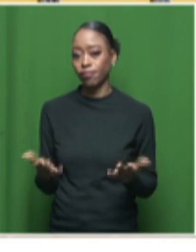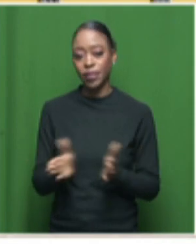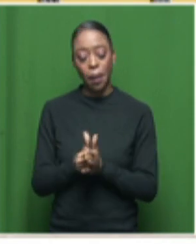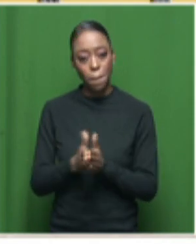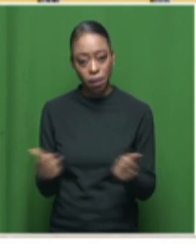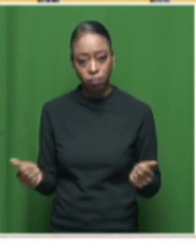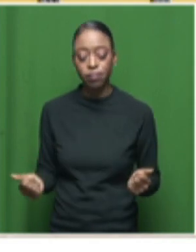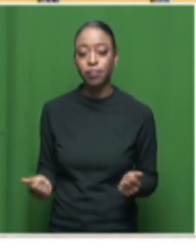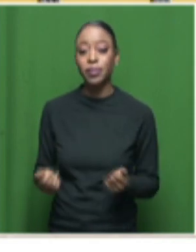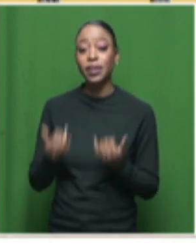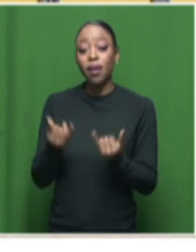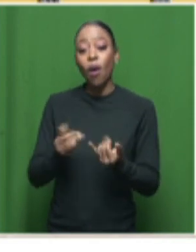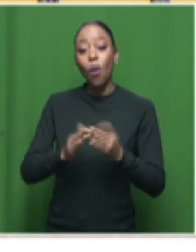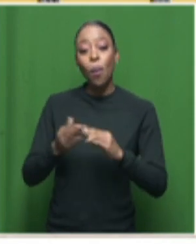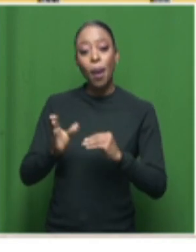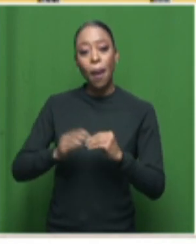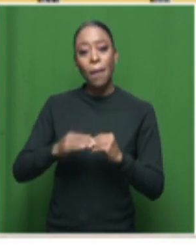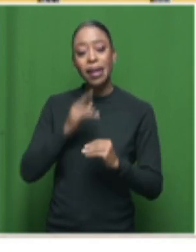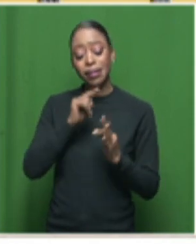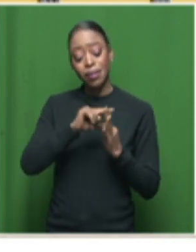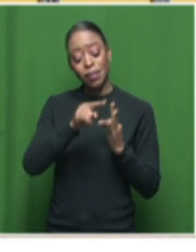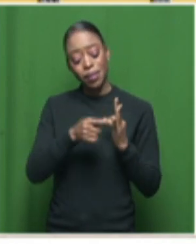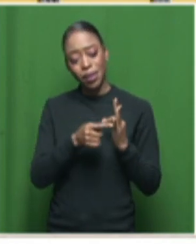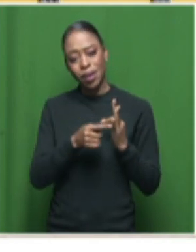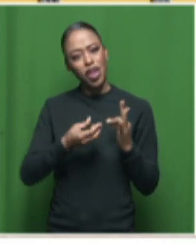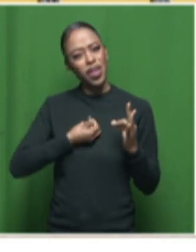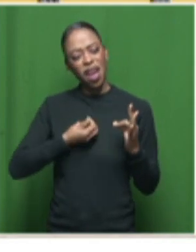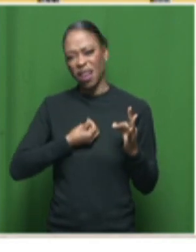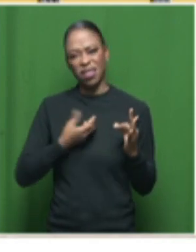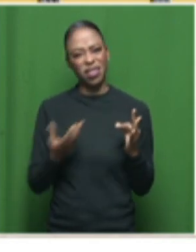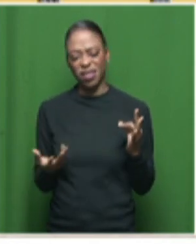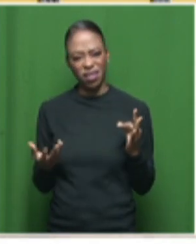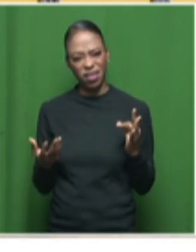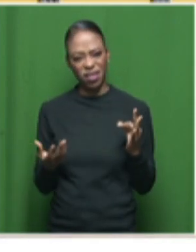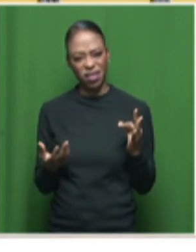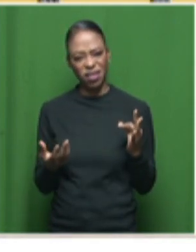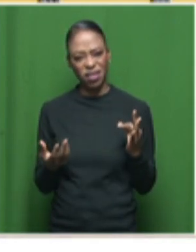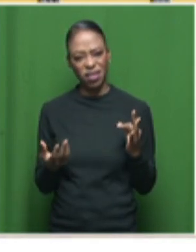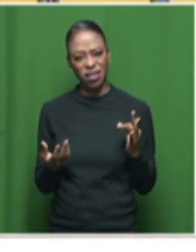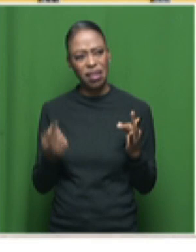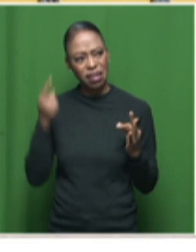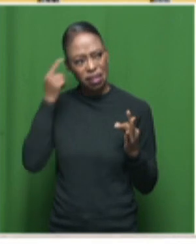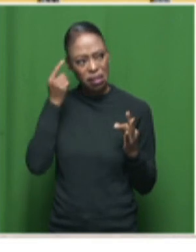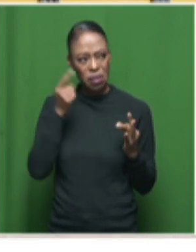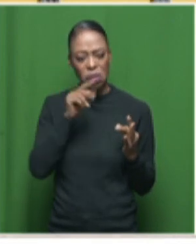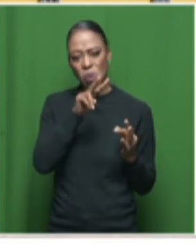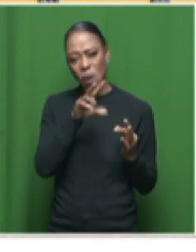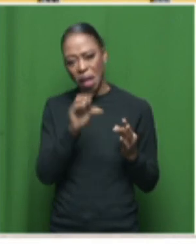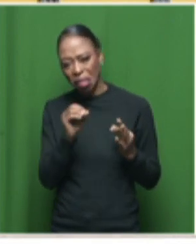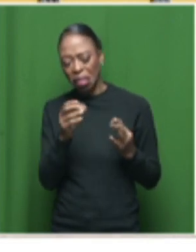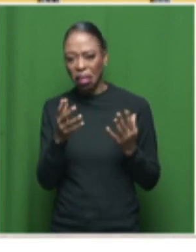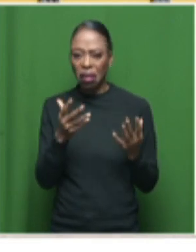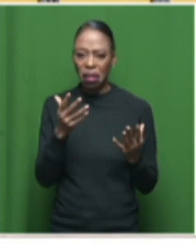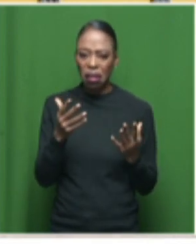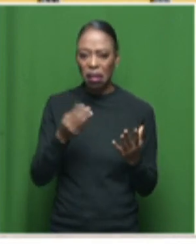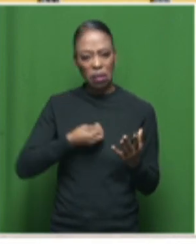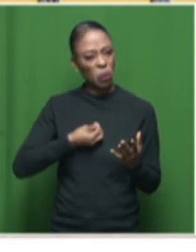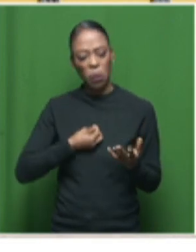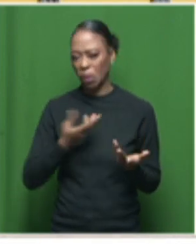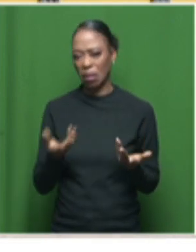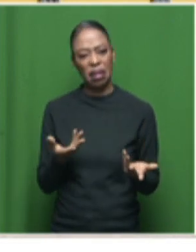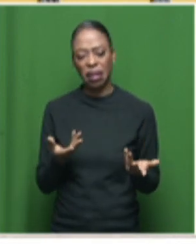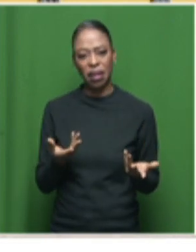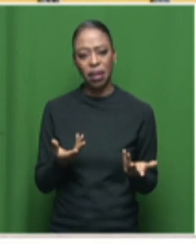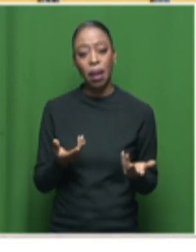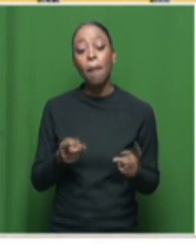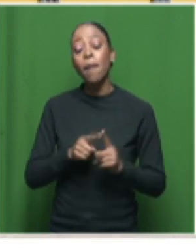from residents is that these 3 men looked young and they could be in their early 20s or even in their teens, and that